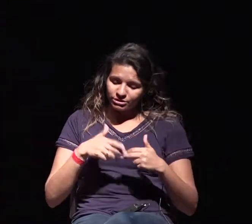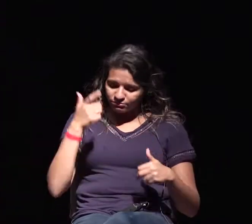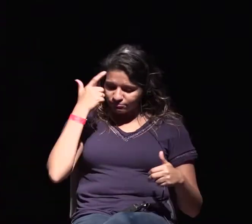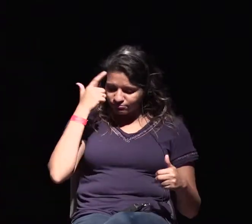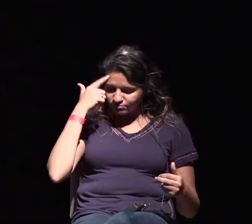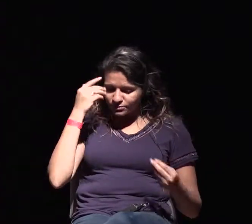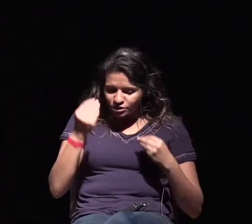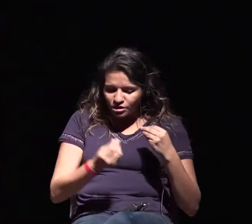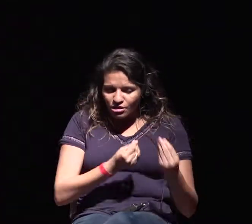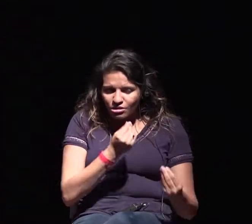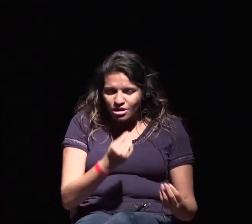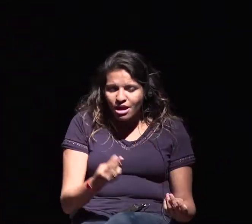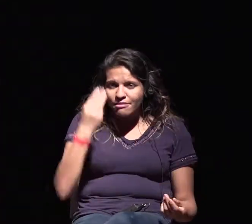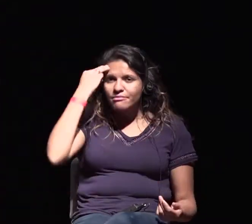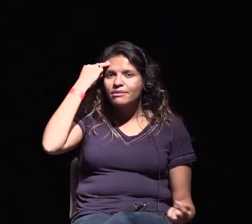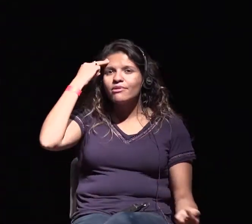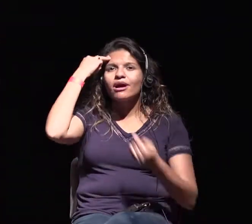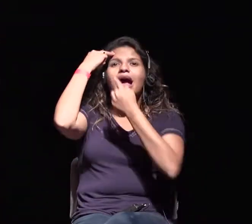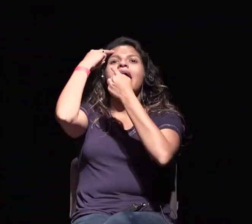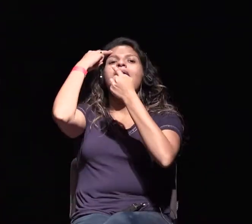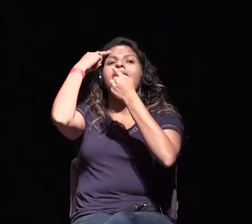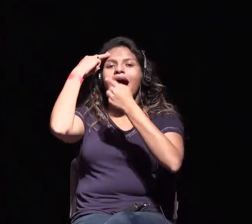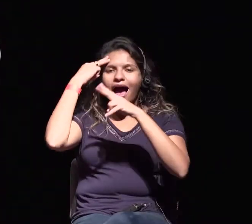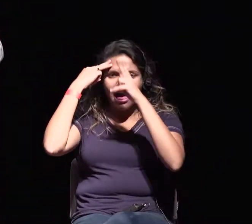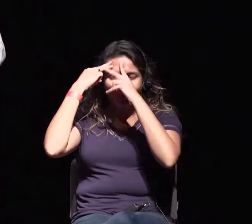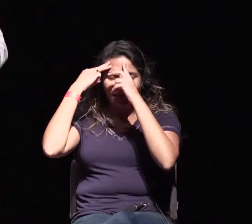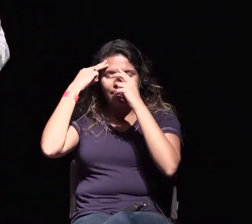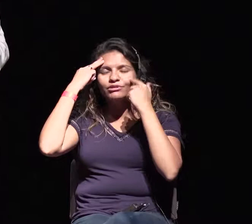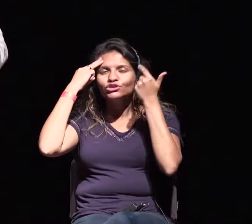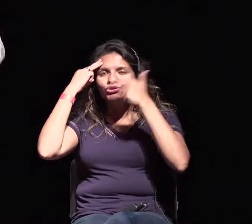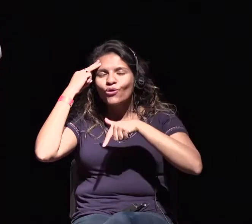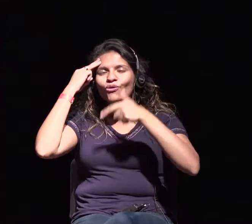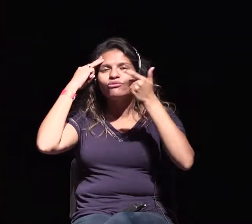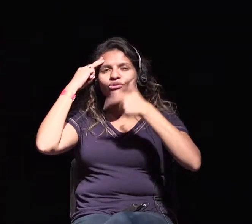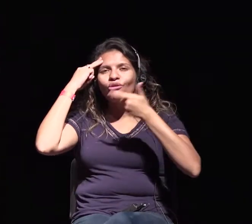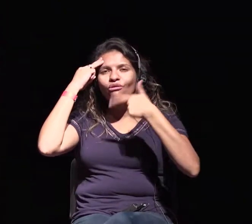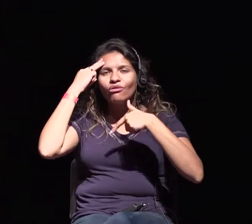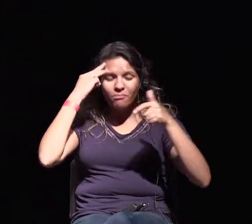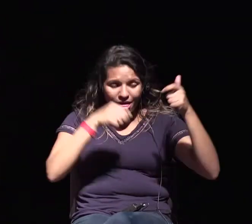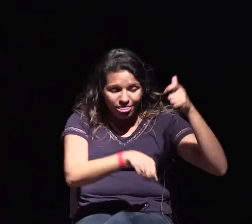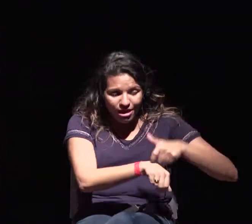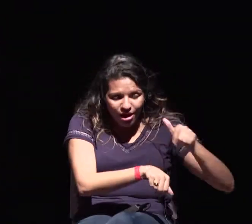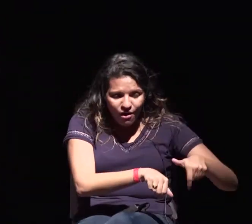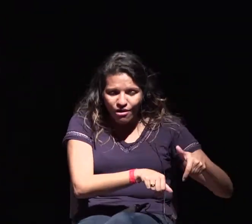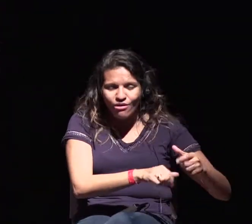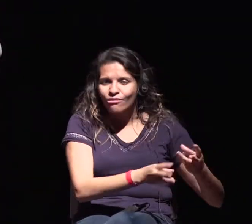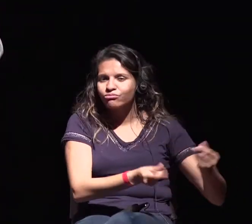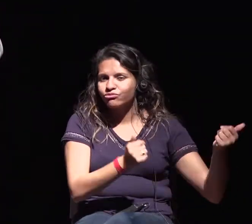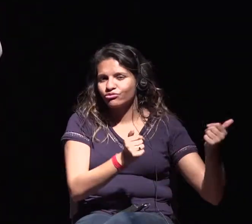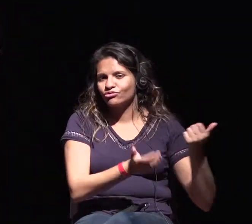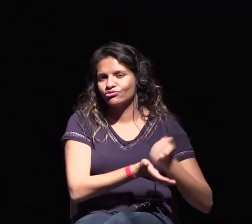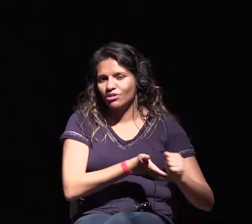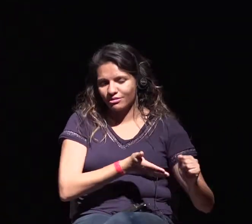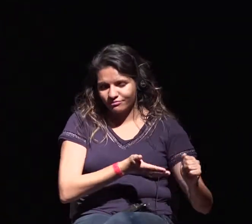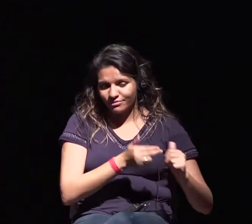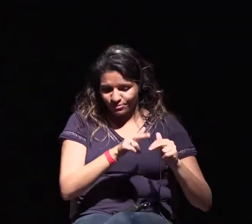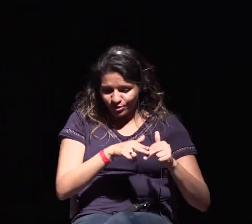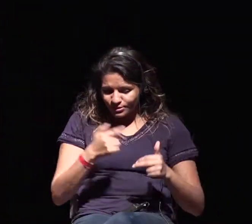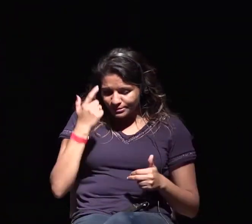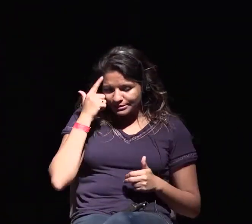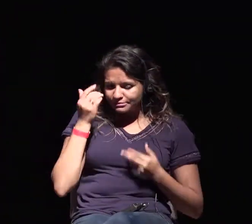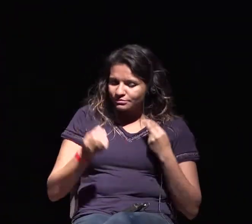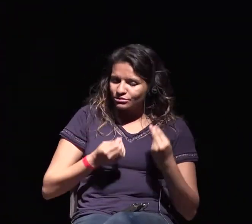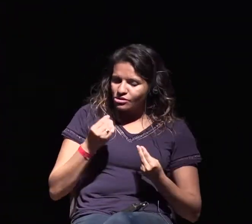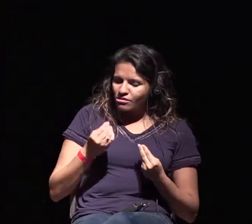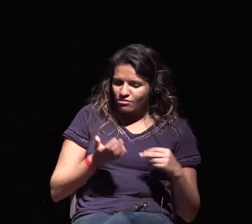its exhibition. To choreograph an exhibition is to accept both the choreography inherent